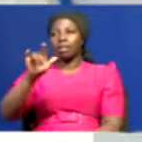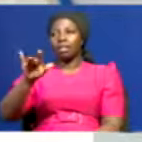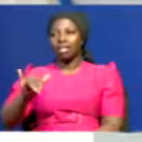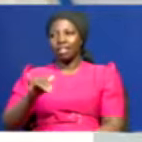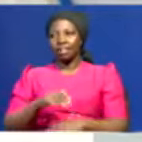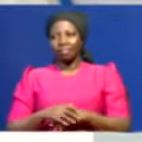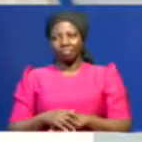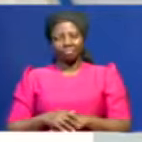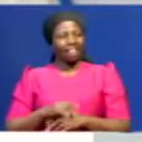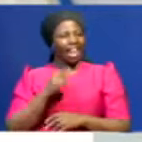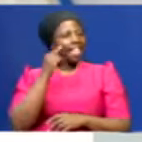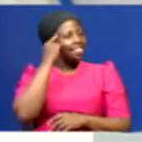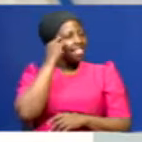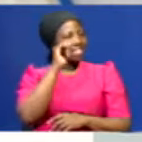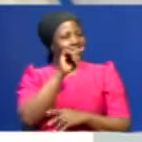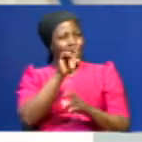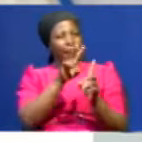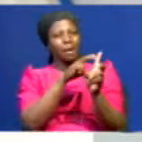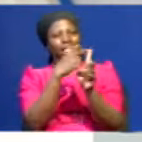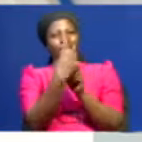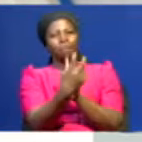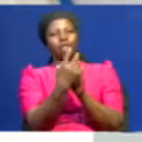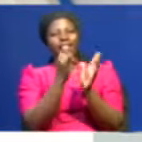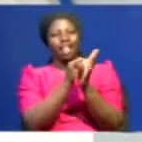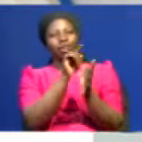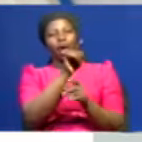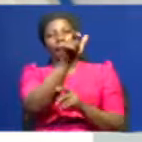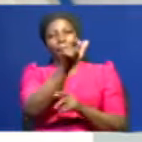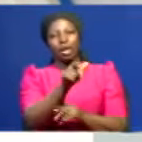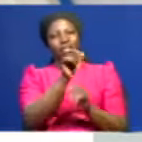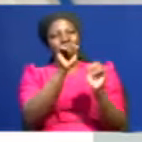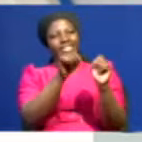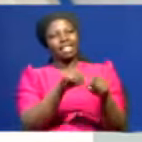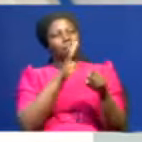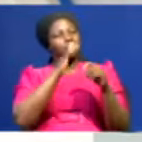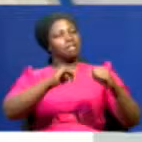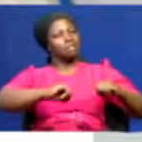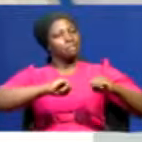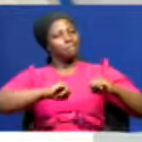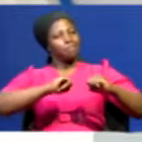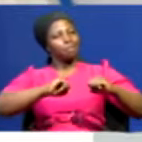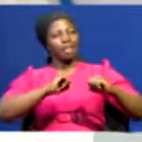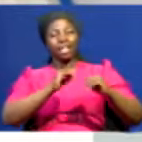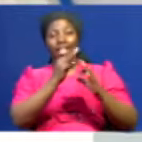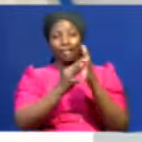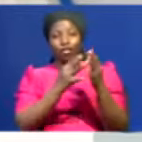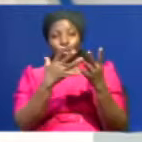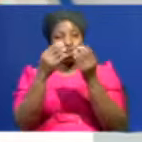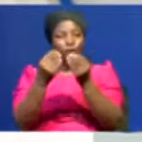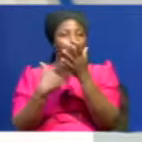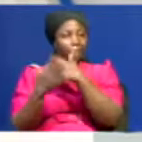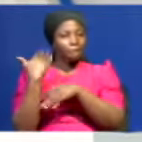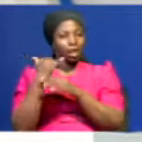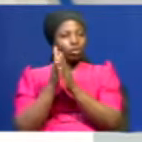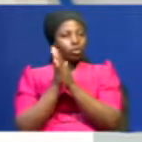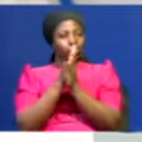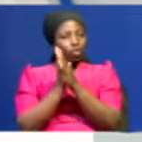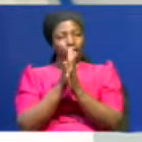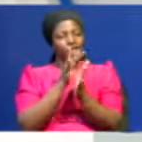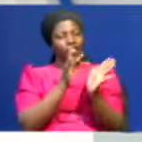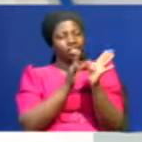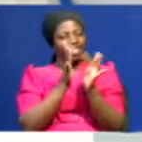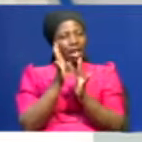I think it is just a perception that one person could be very mighty. Mm. And if you go to the story of the Bible of David and